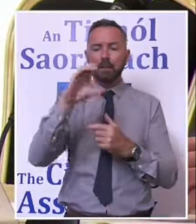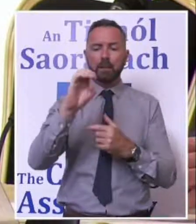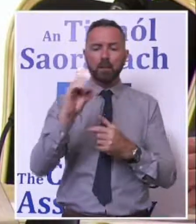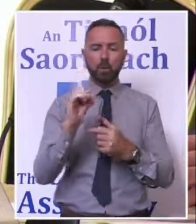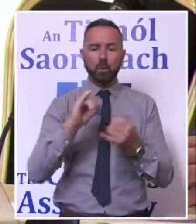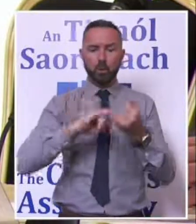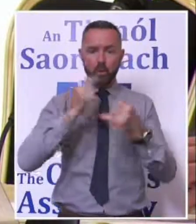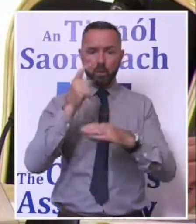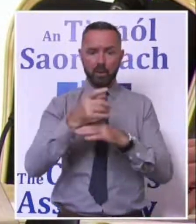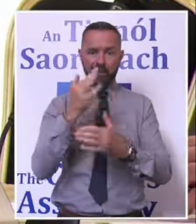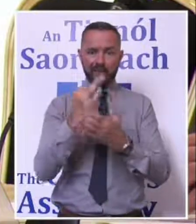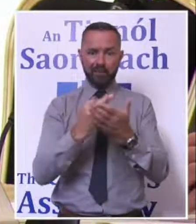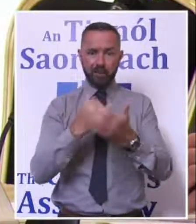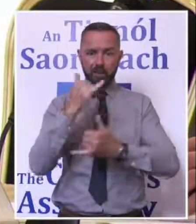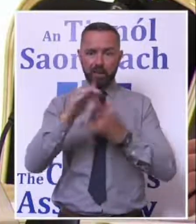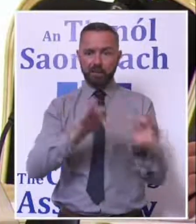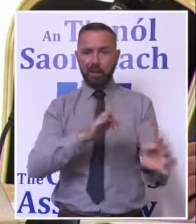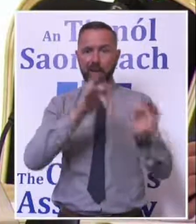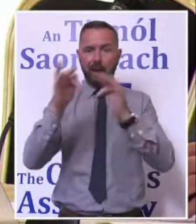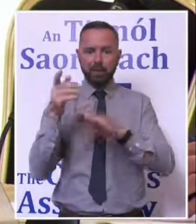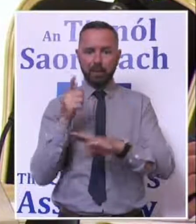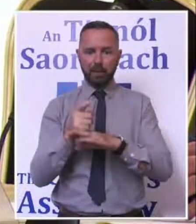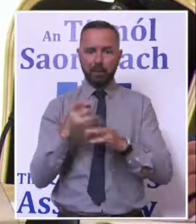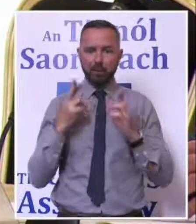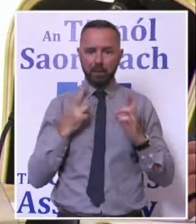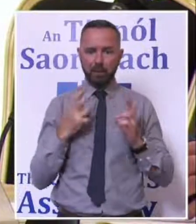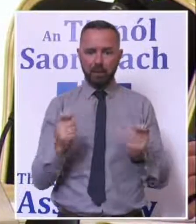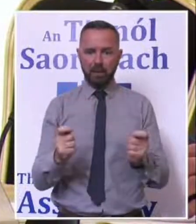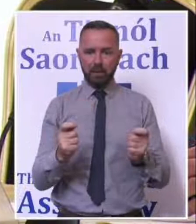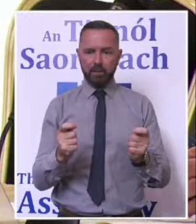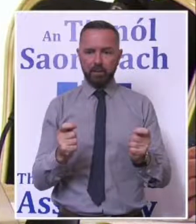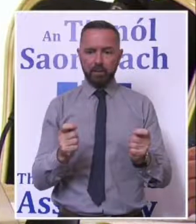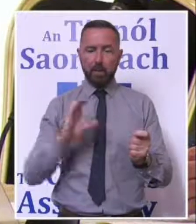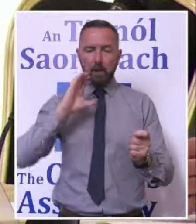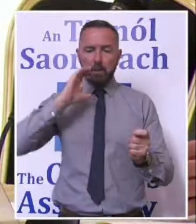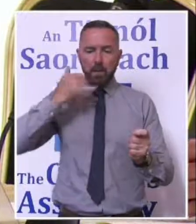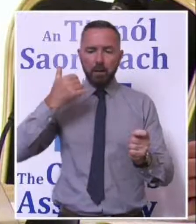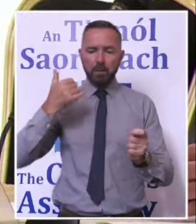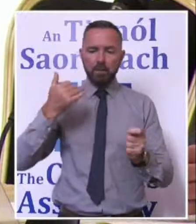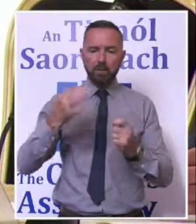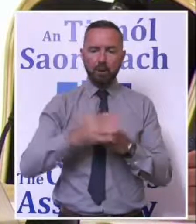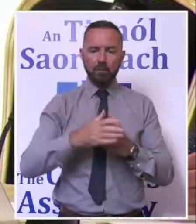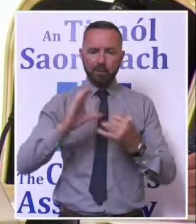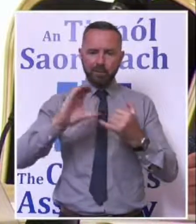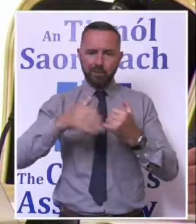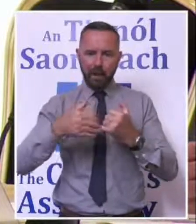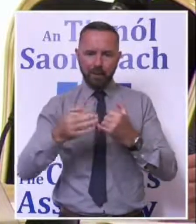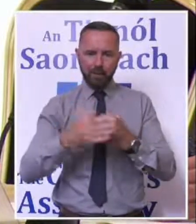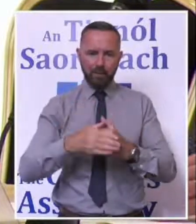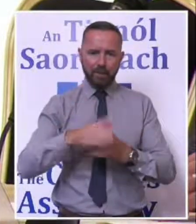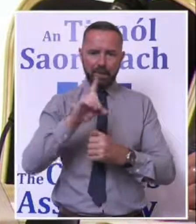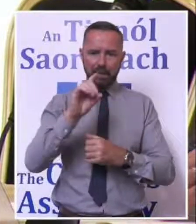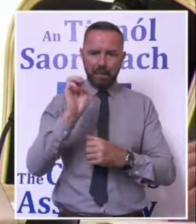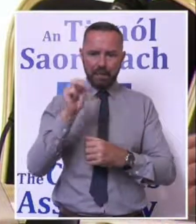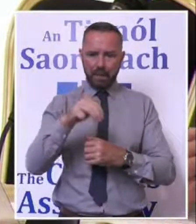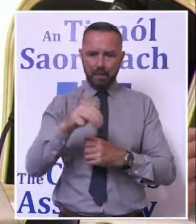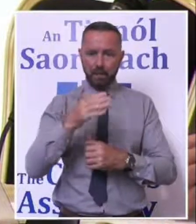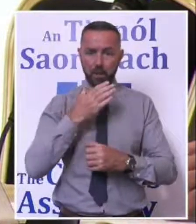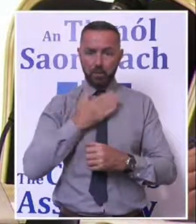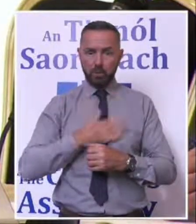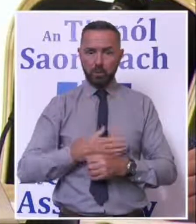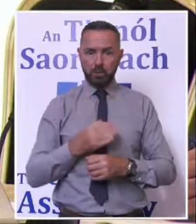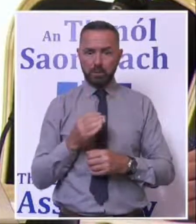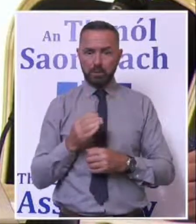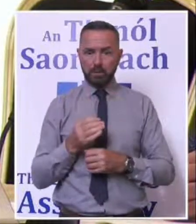who was there for a few years after that, retired, because of the prospect of a directly elected mayor, only an